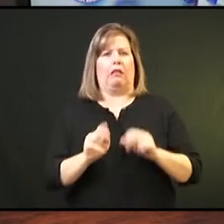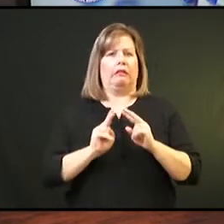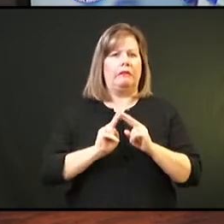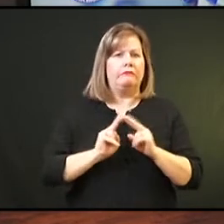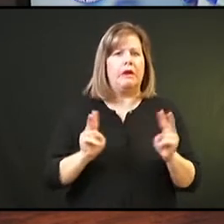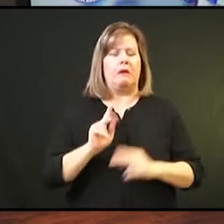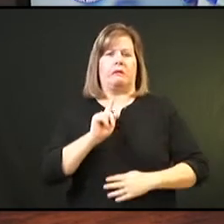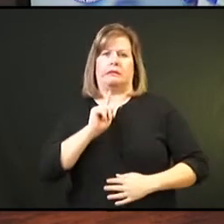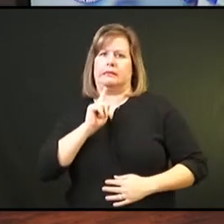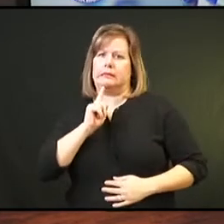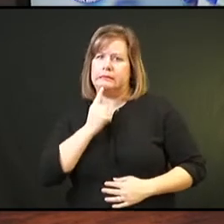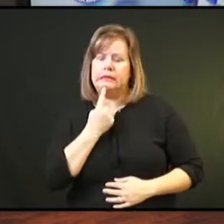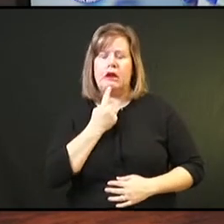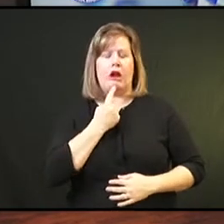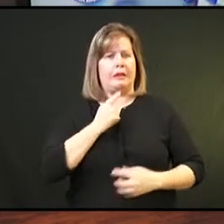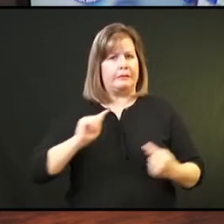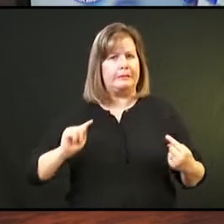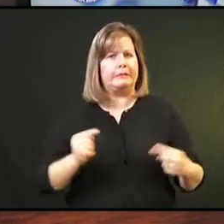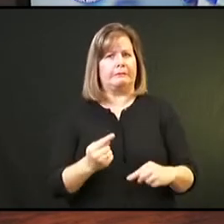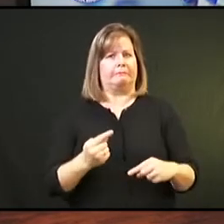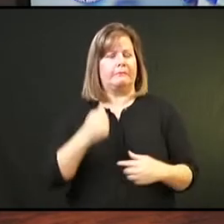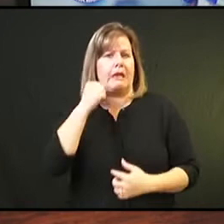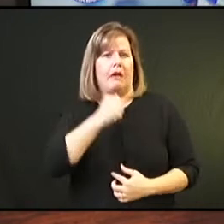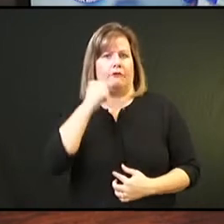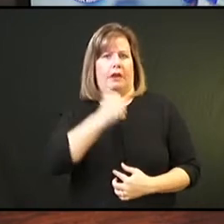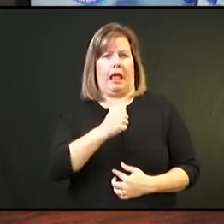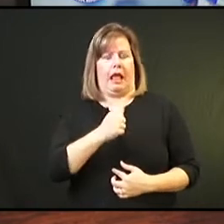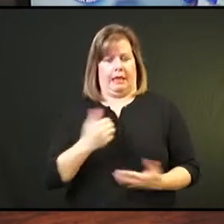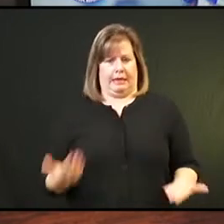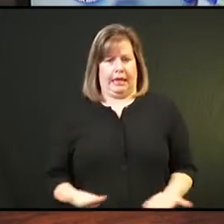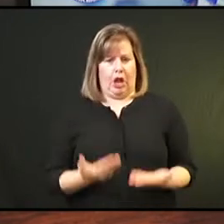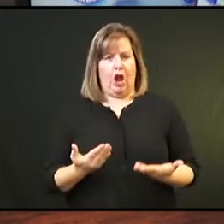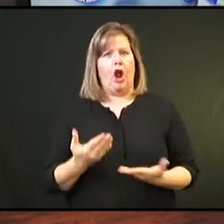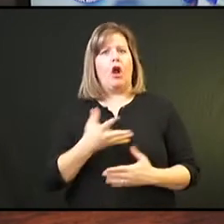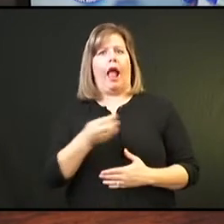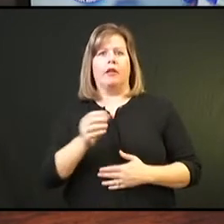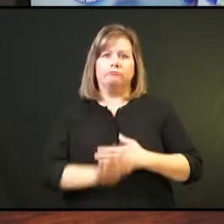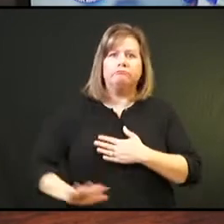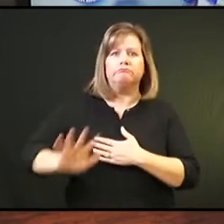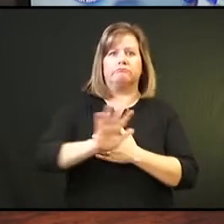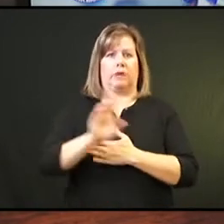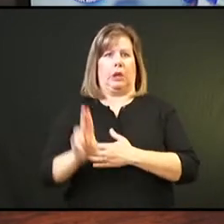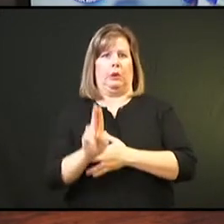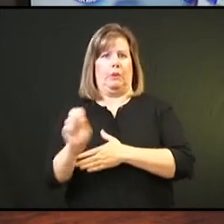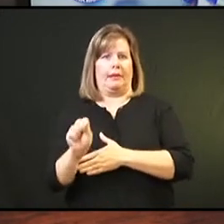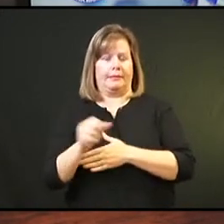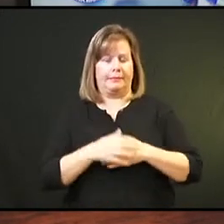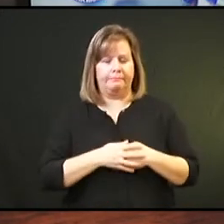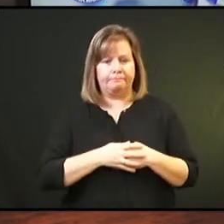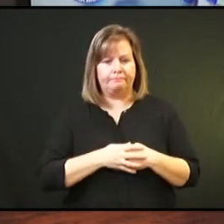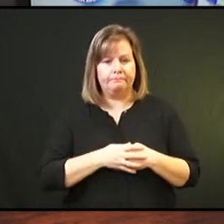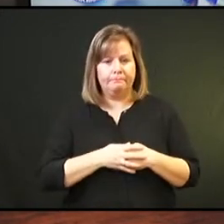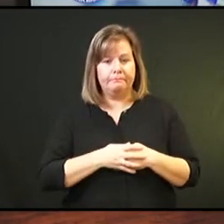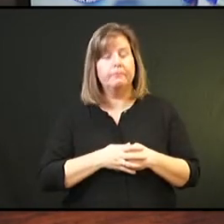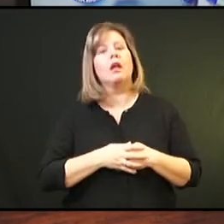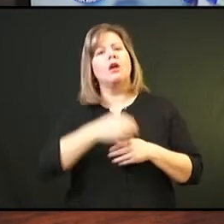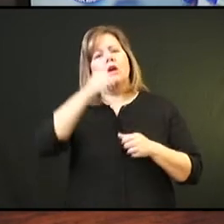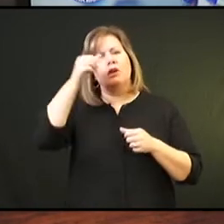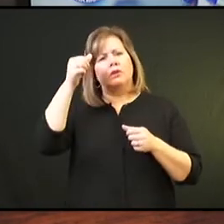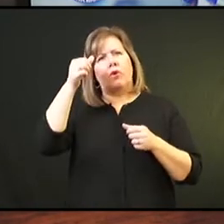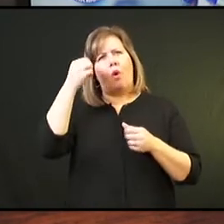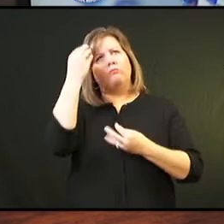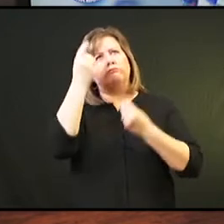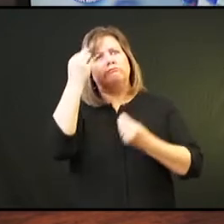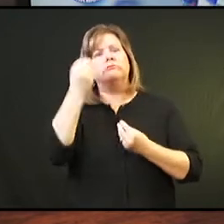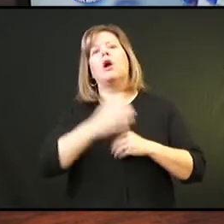every day here in Kent County and across the nation. I want to give you something to think about. For the longest time, heart disease and cancer have